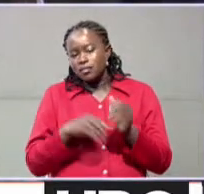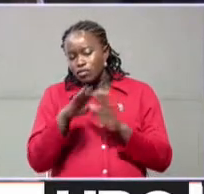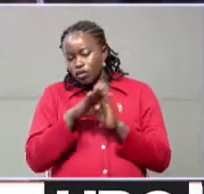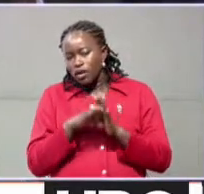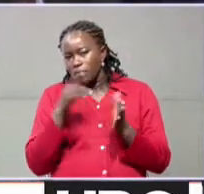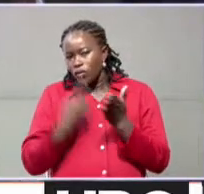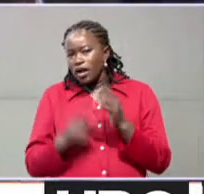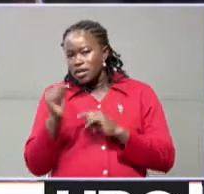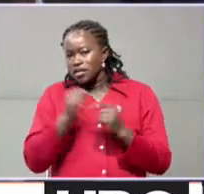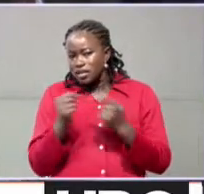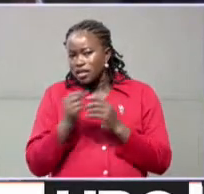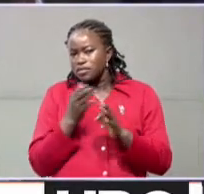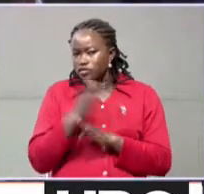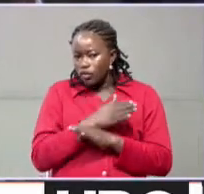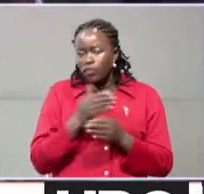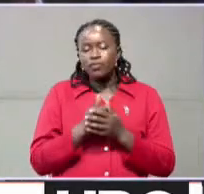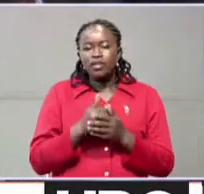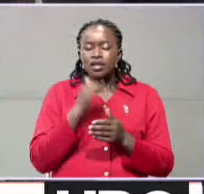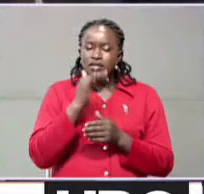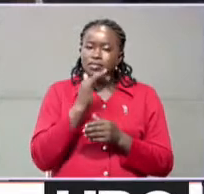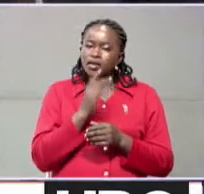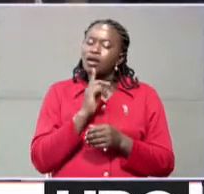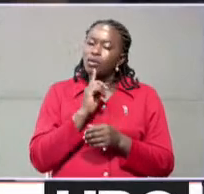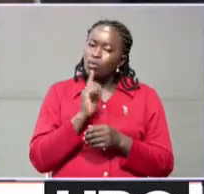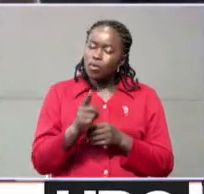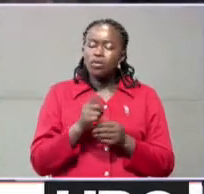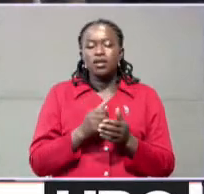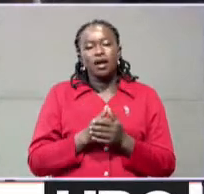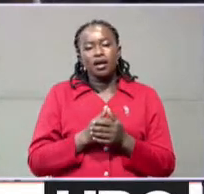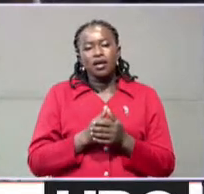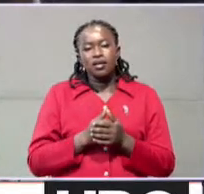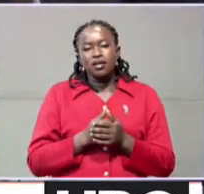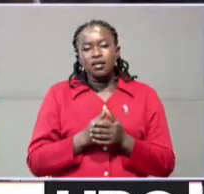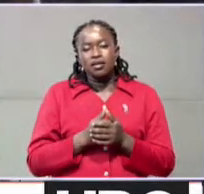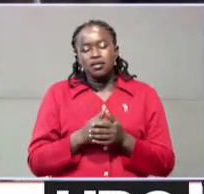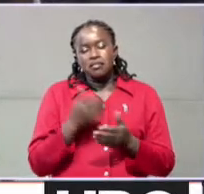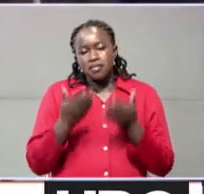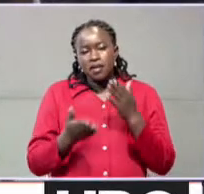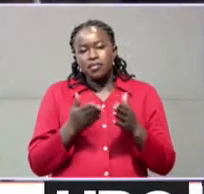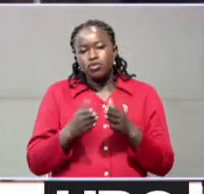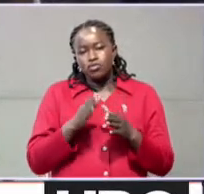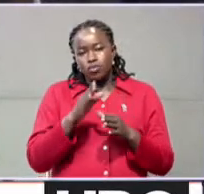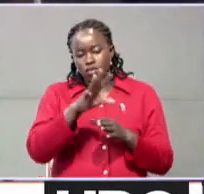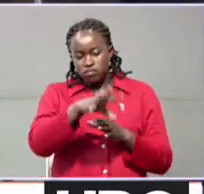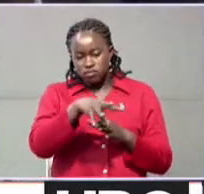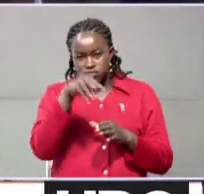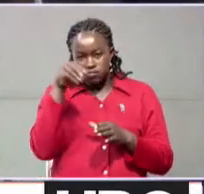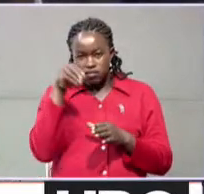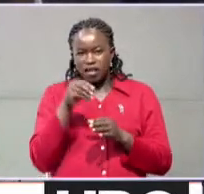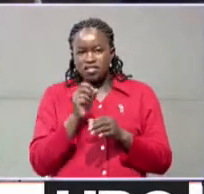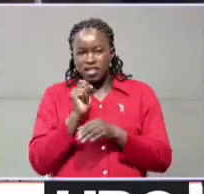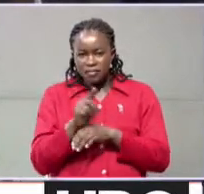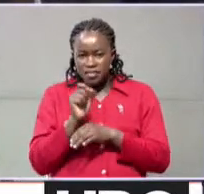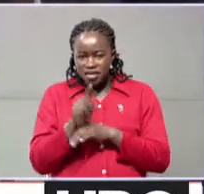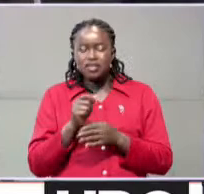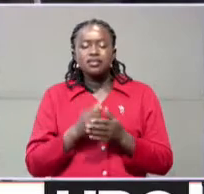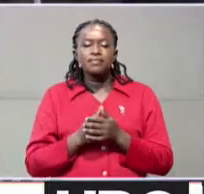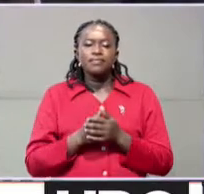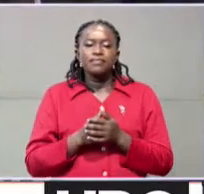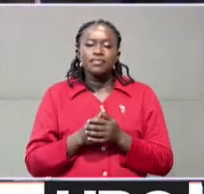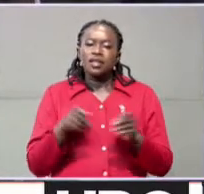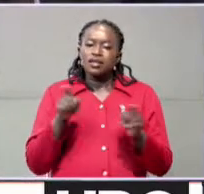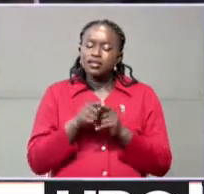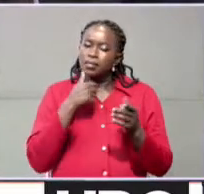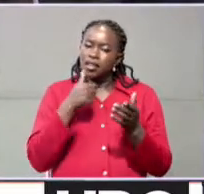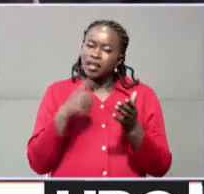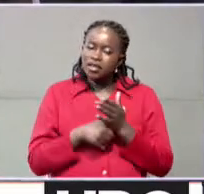speaker asking or directing the hazard department to extract the minute and then a letter as